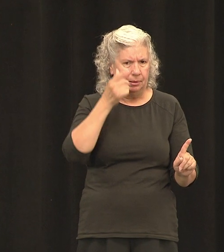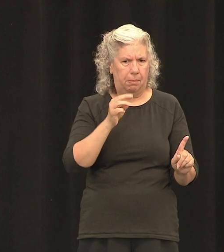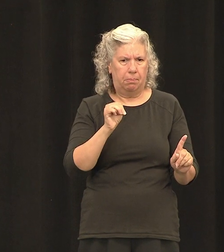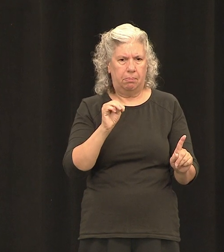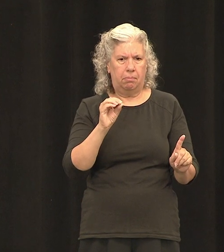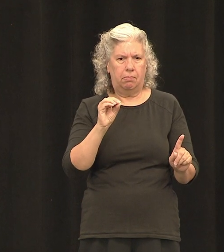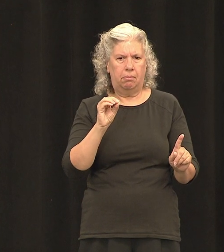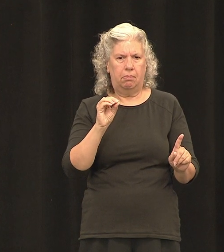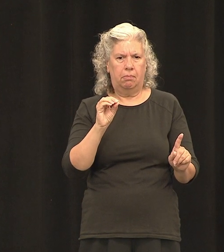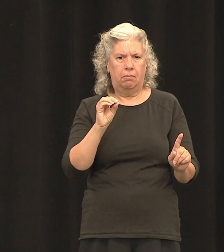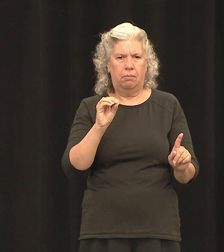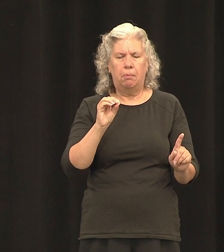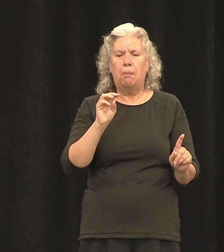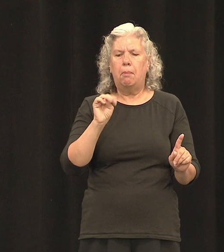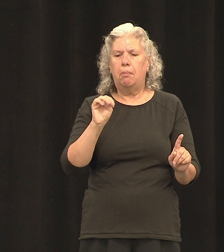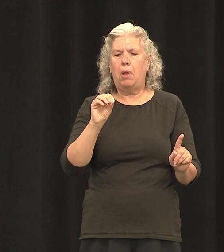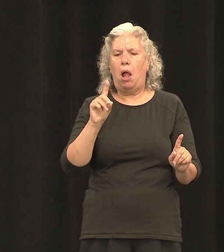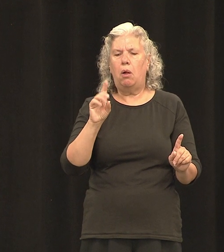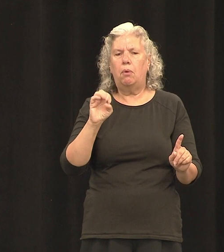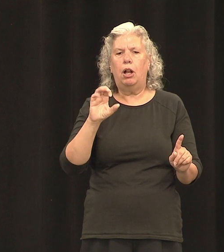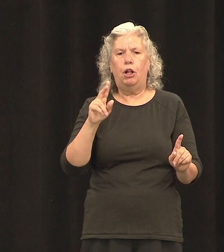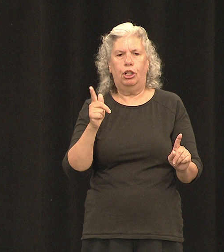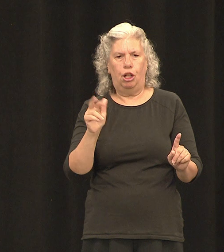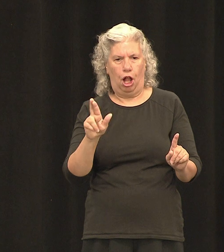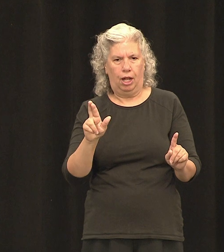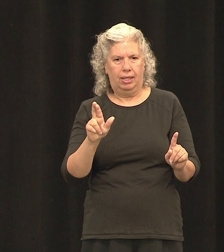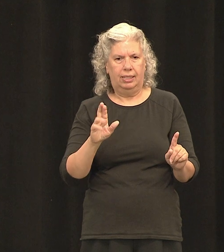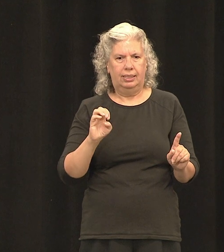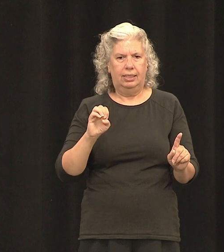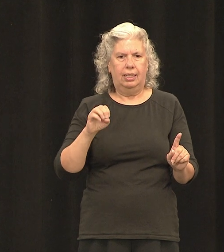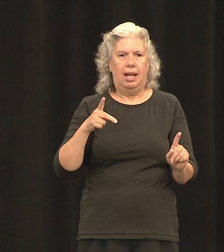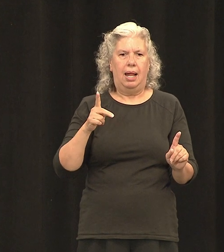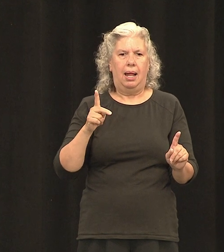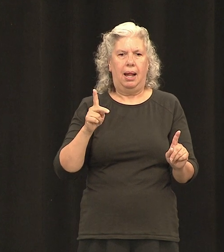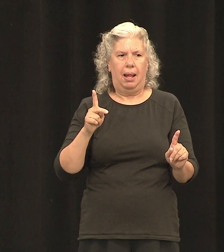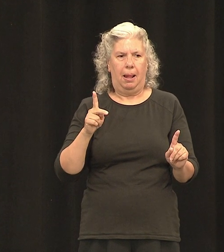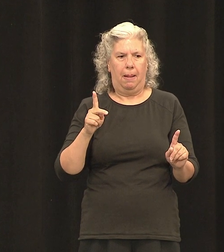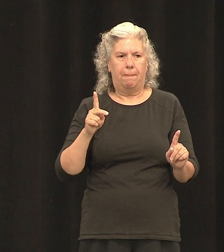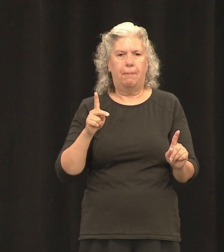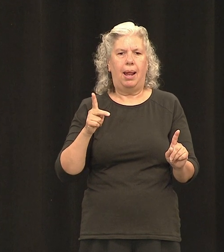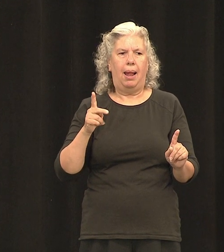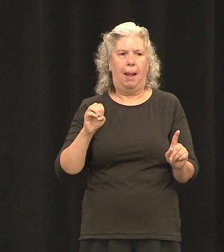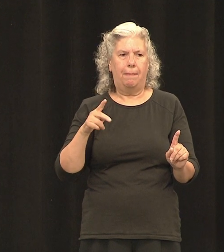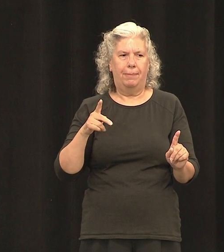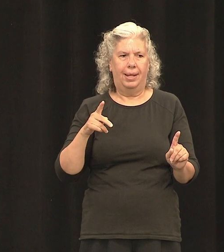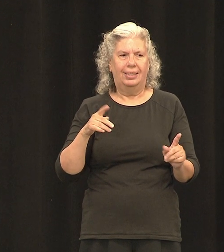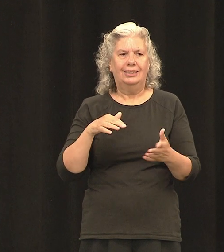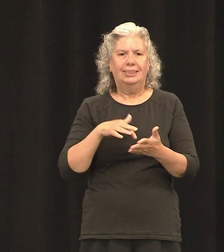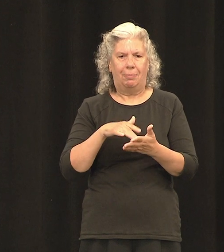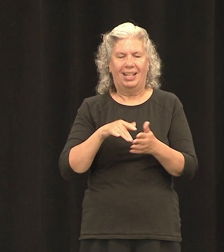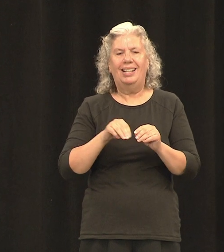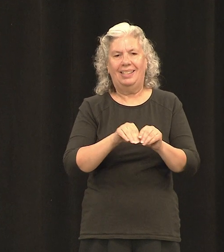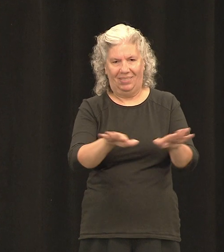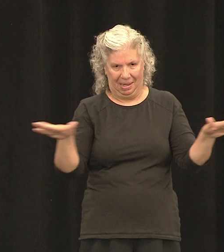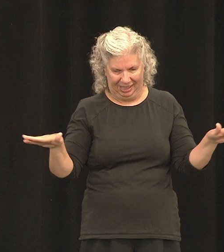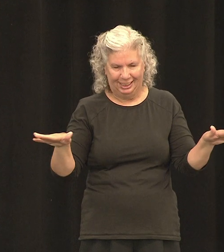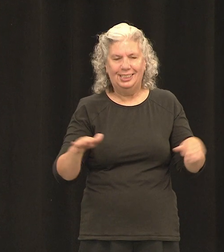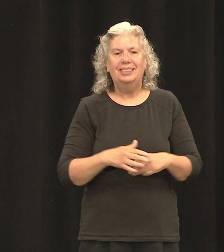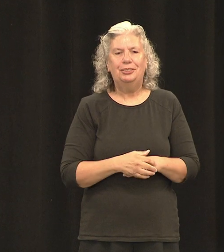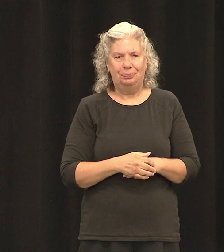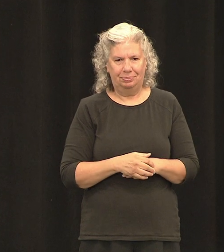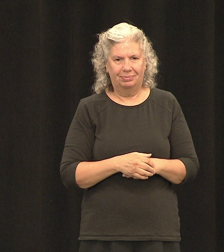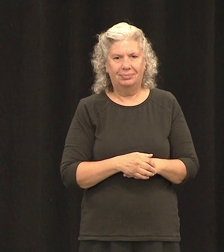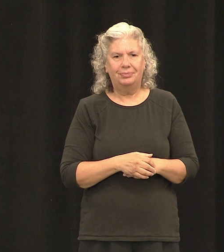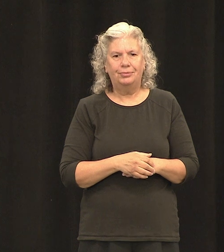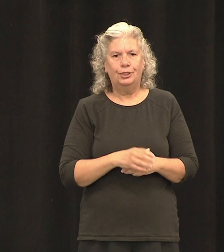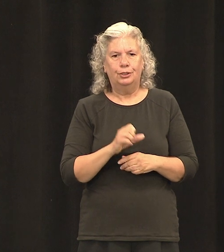epidemiology and natural, clinical, and socio-demographic histories of Usher syndrome. Susie Trotochaud is the mother of 2